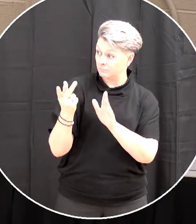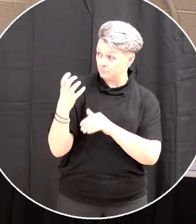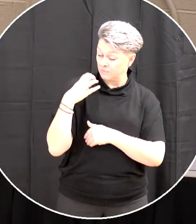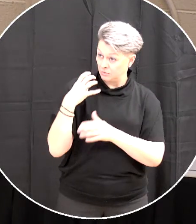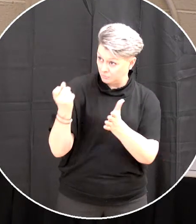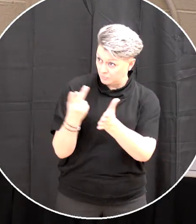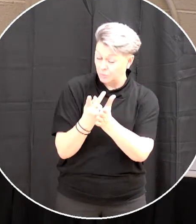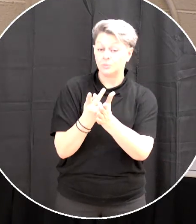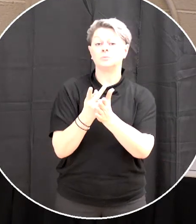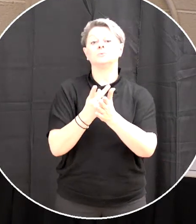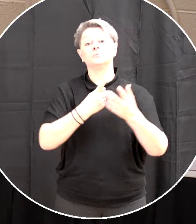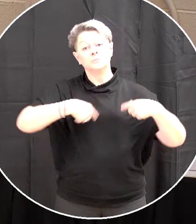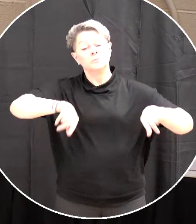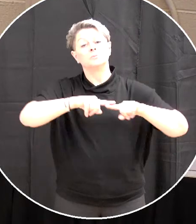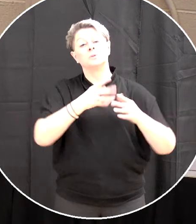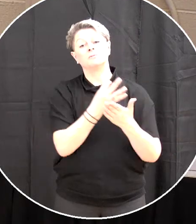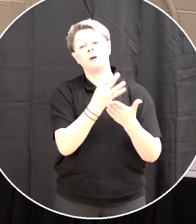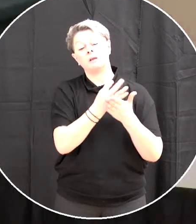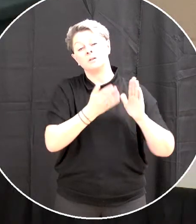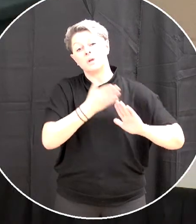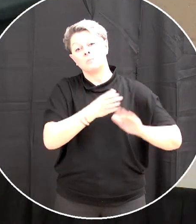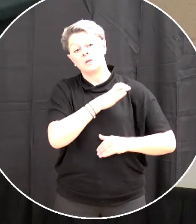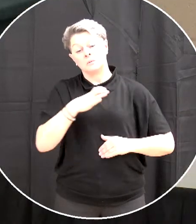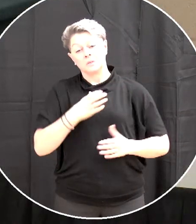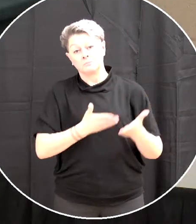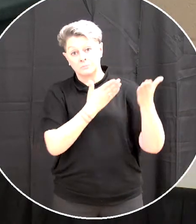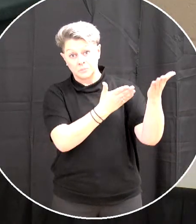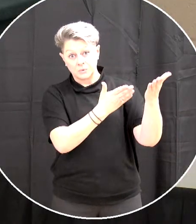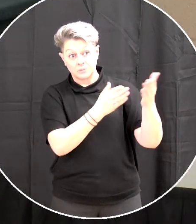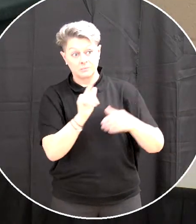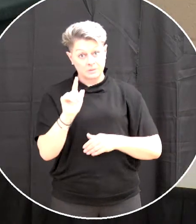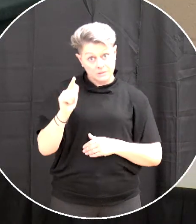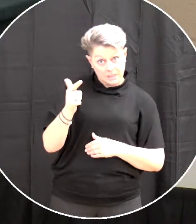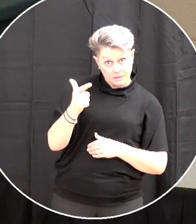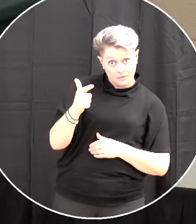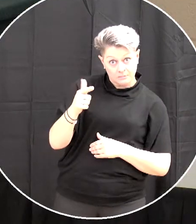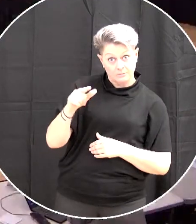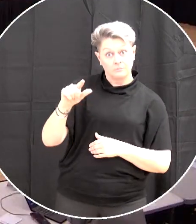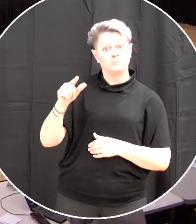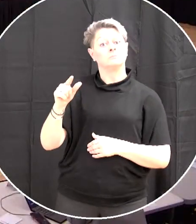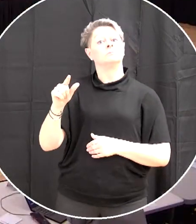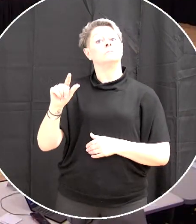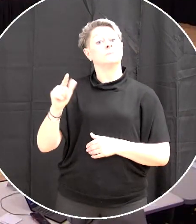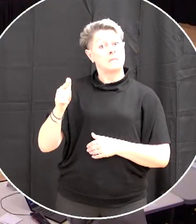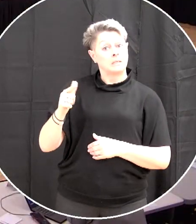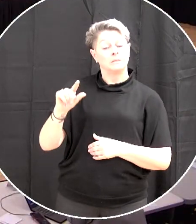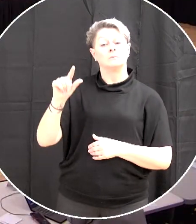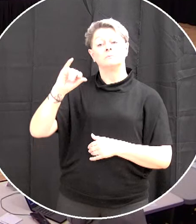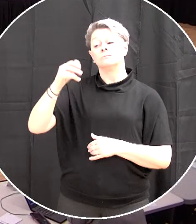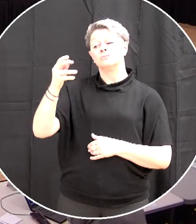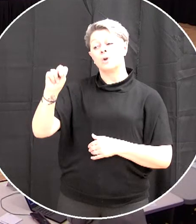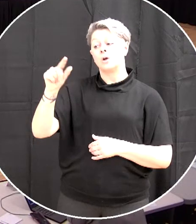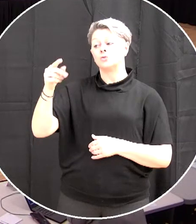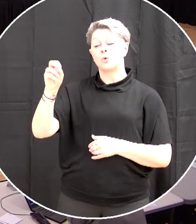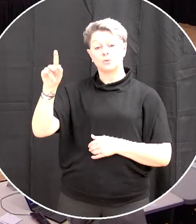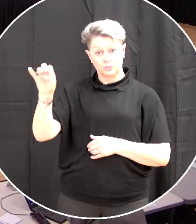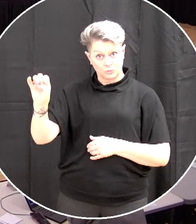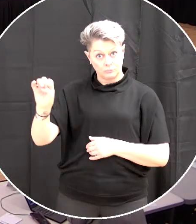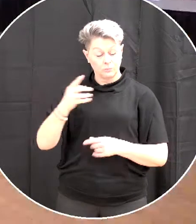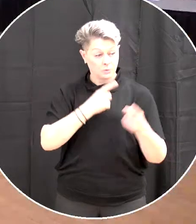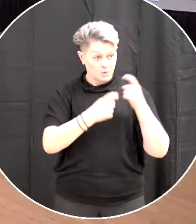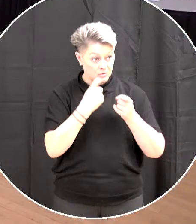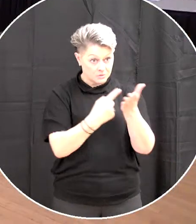by the Finance and Operations Committee. So do we have a seconder? Seconded against John George.